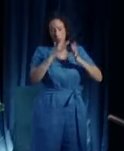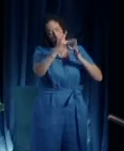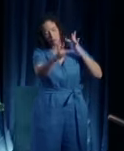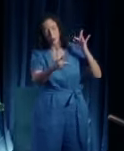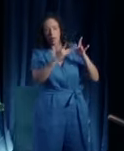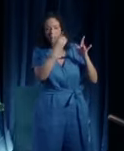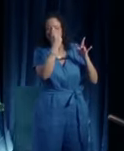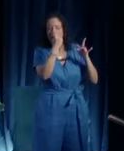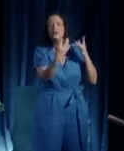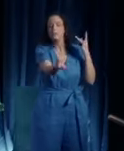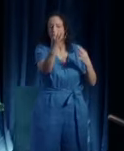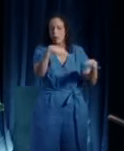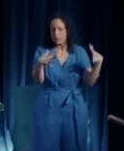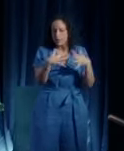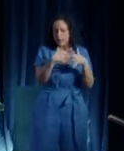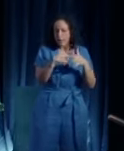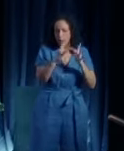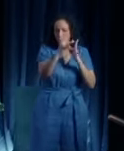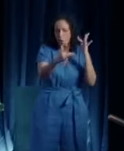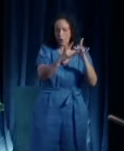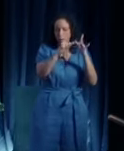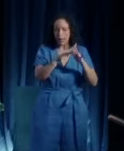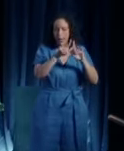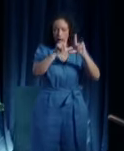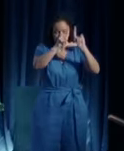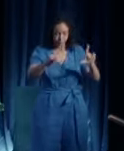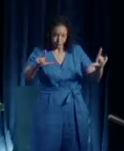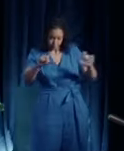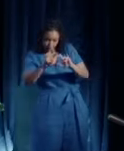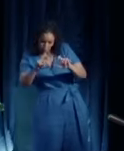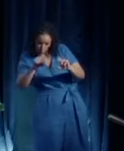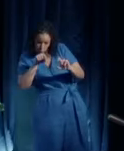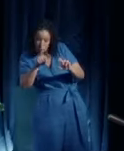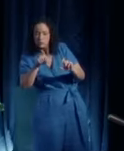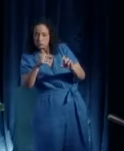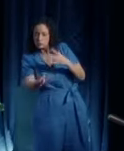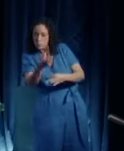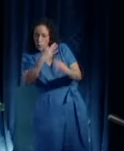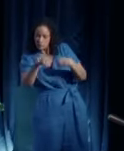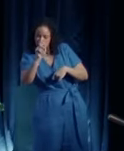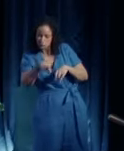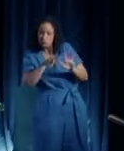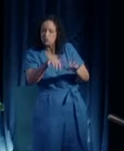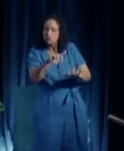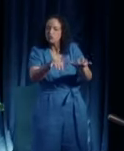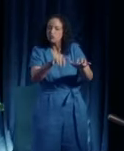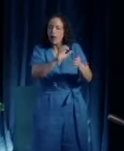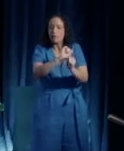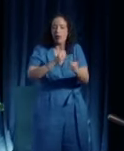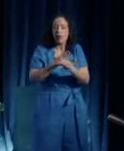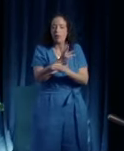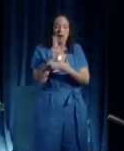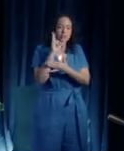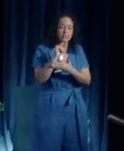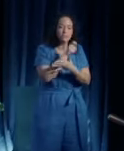forward your questions online. There's a box for you to do that on the platform. There is live speech-to-text